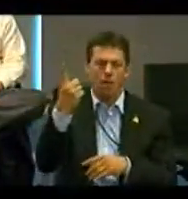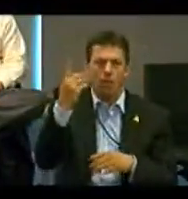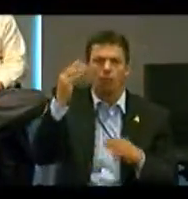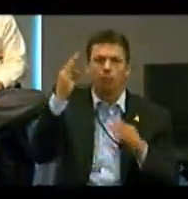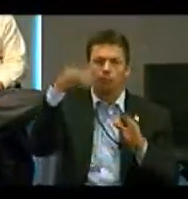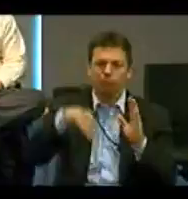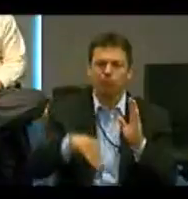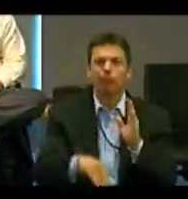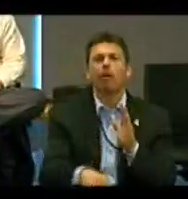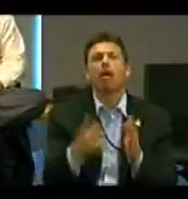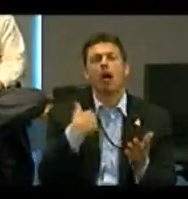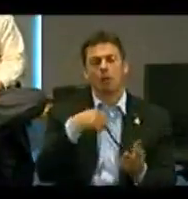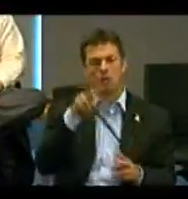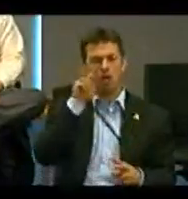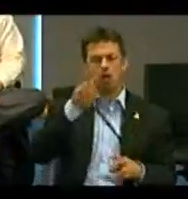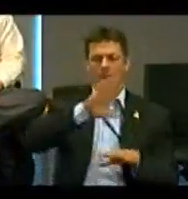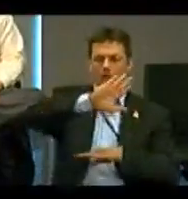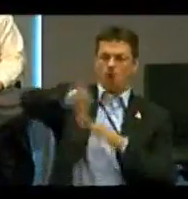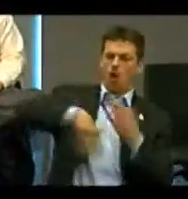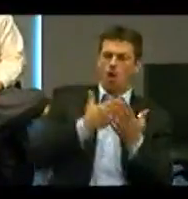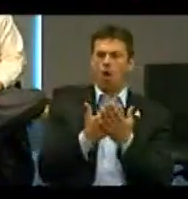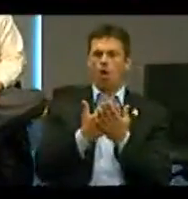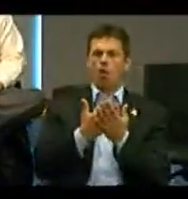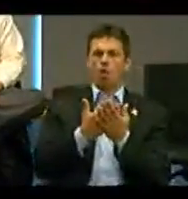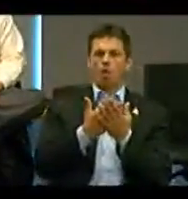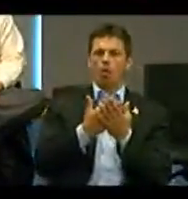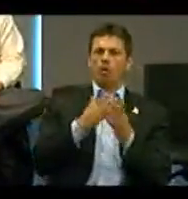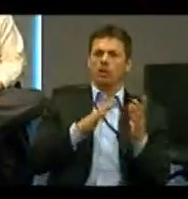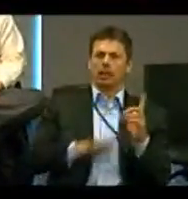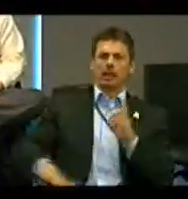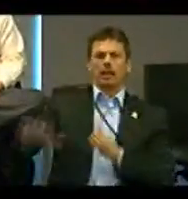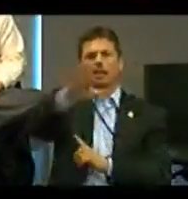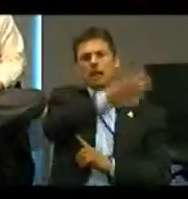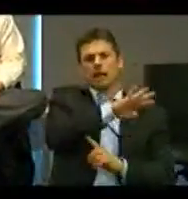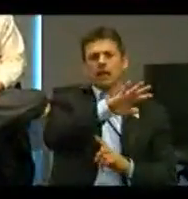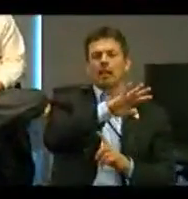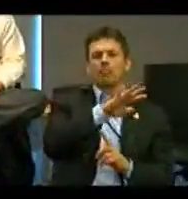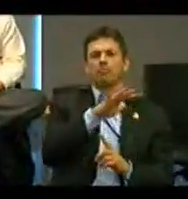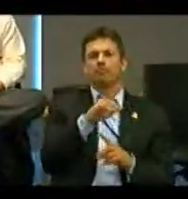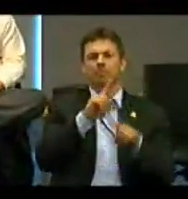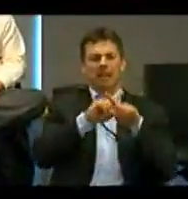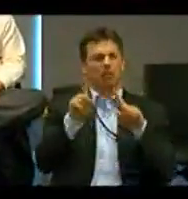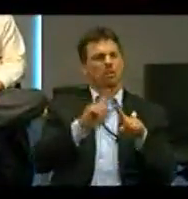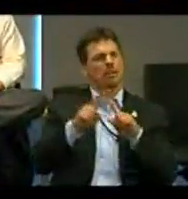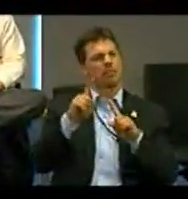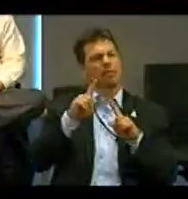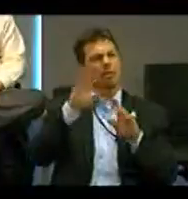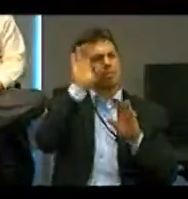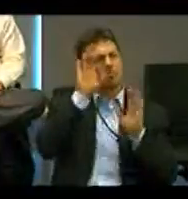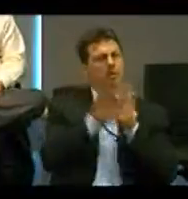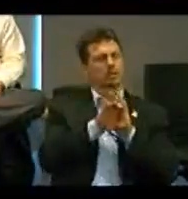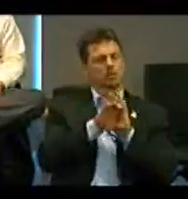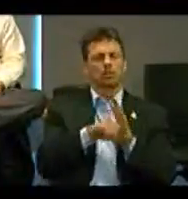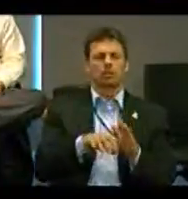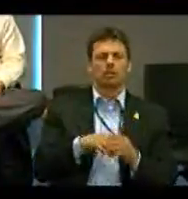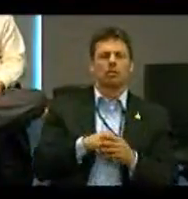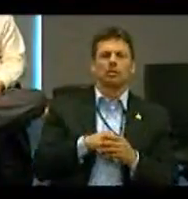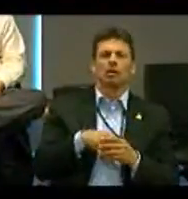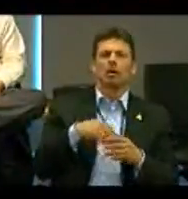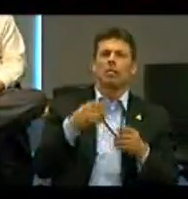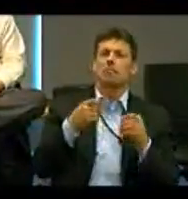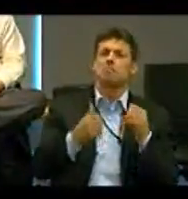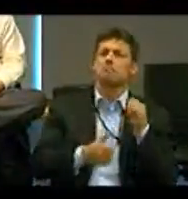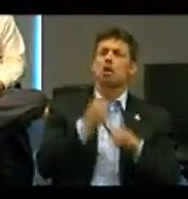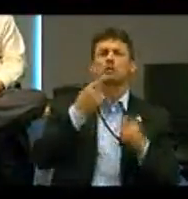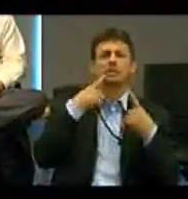if we really look at the whole set of indicators, we get a very different picture, one of mostly success. Now,